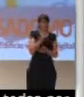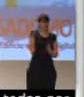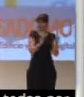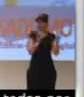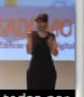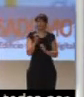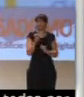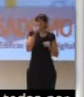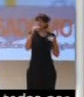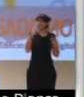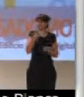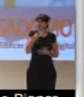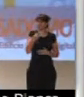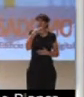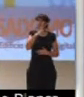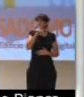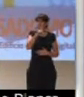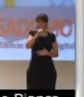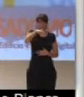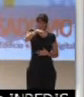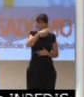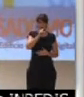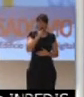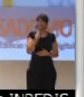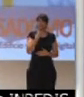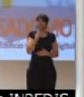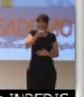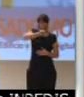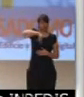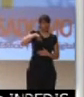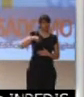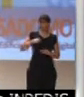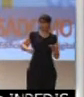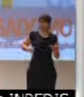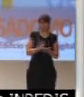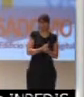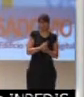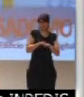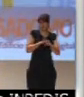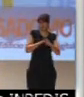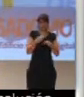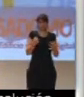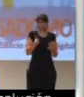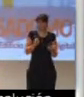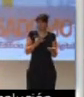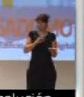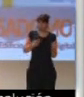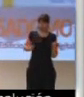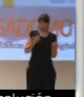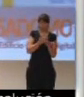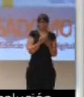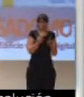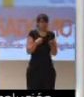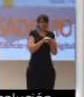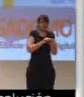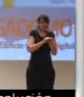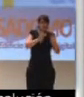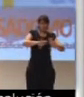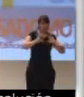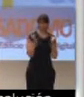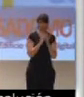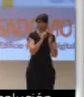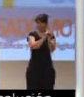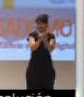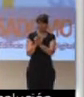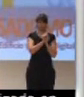said, one of the main challenges of INREDIS was to be able to propose a global solution so that it